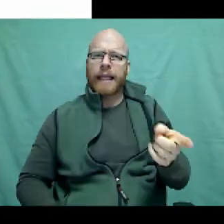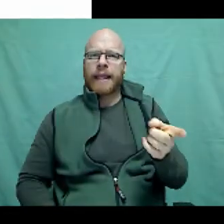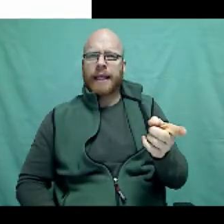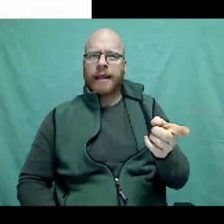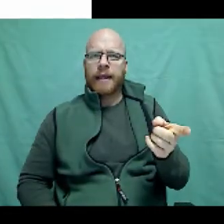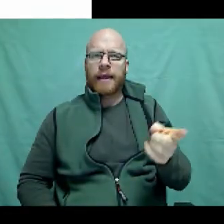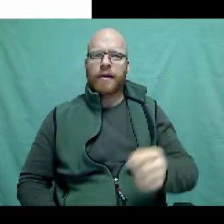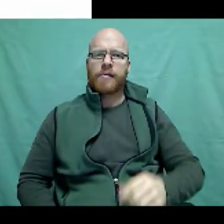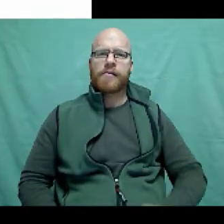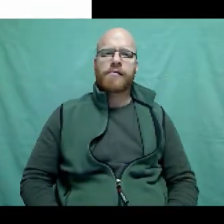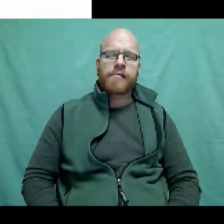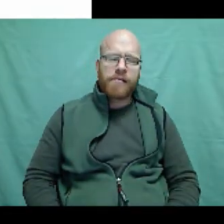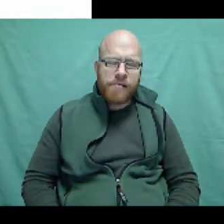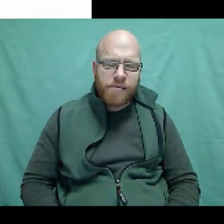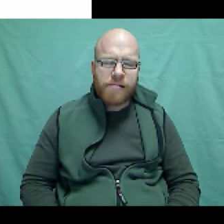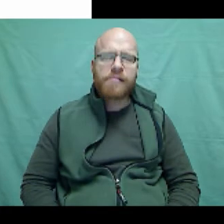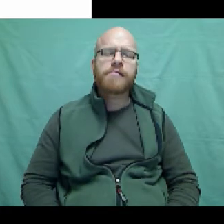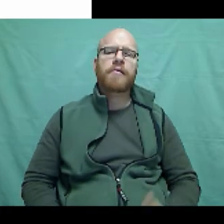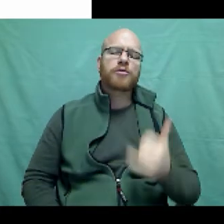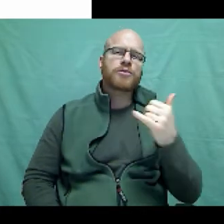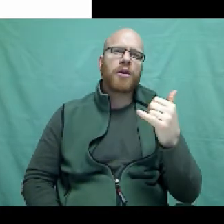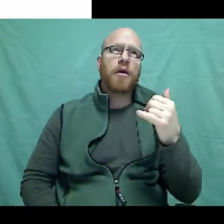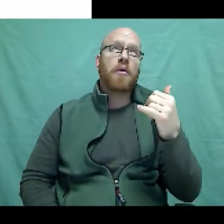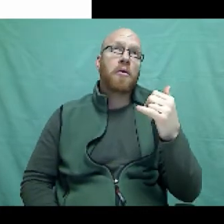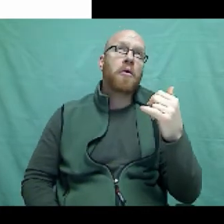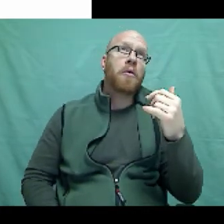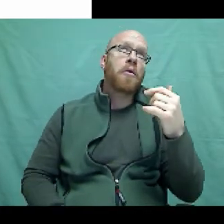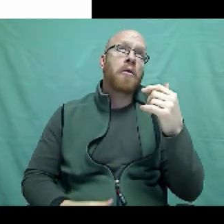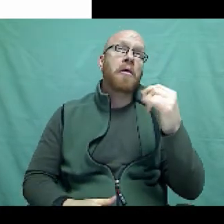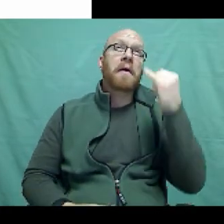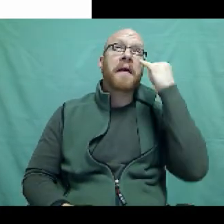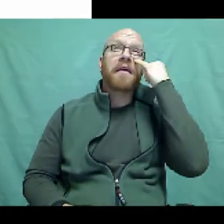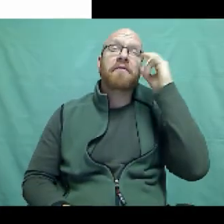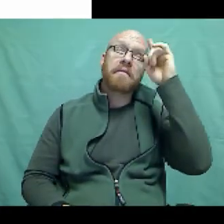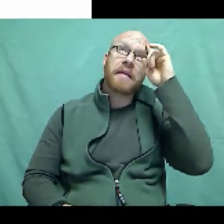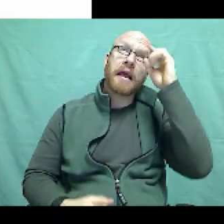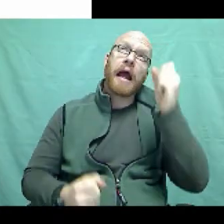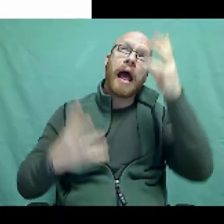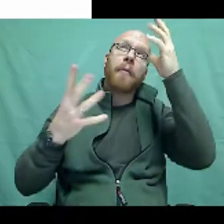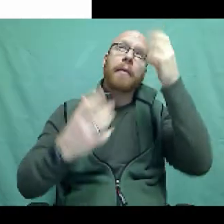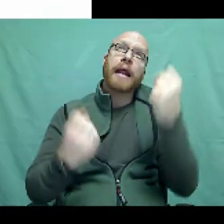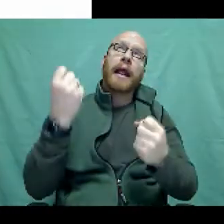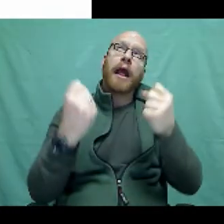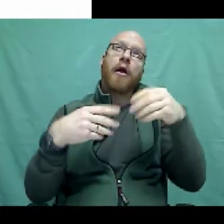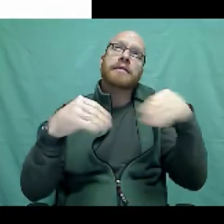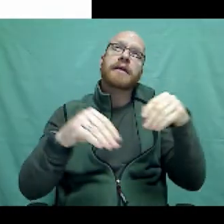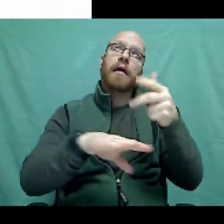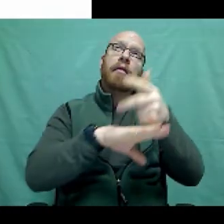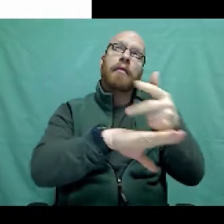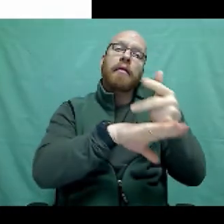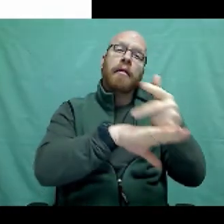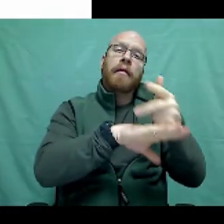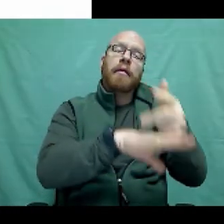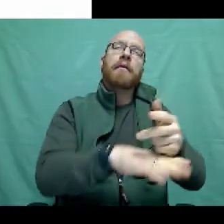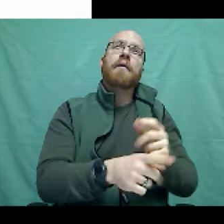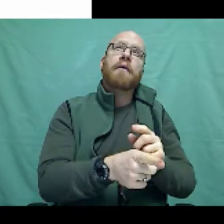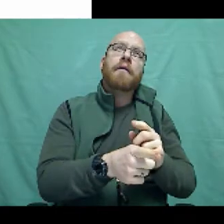on a dealership. How many cars could there be on their lot? So if I could think of how many cars they may sell on their